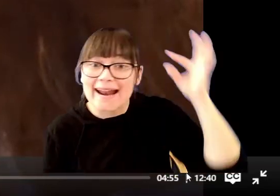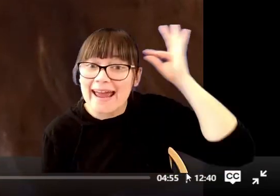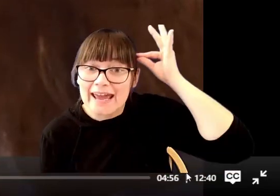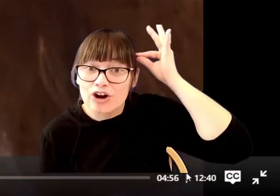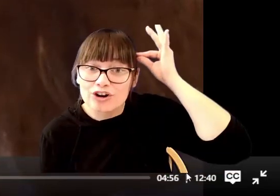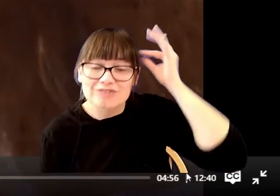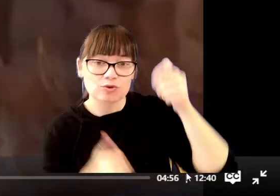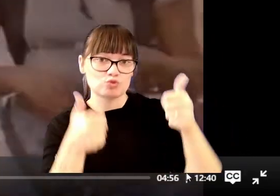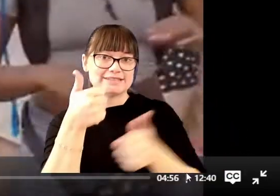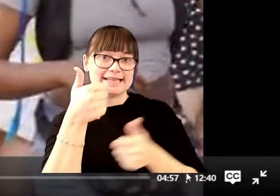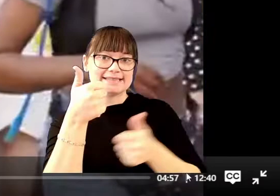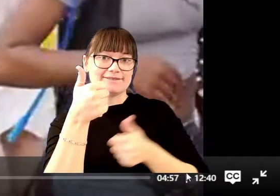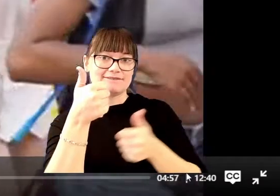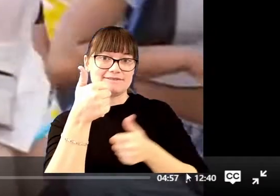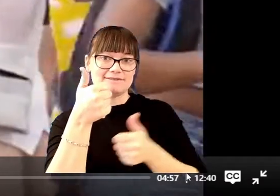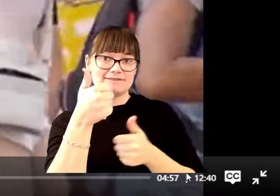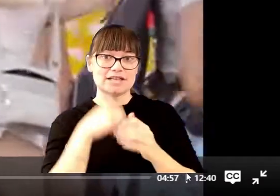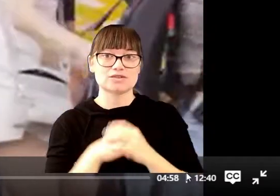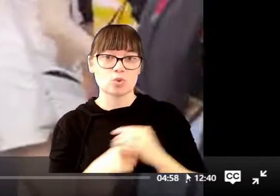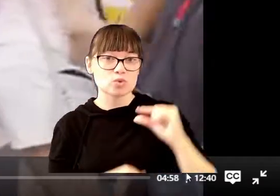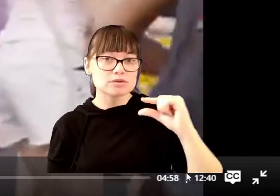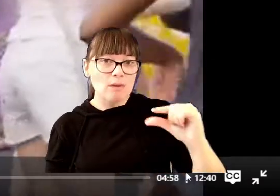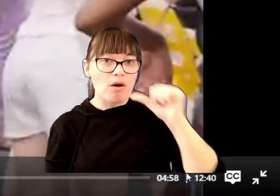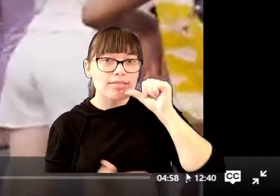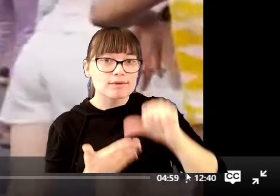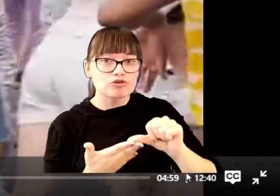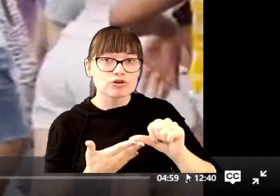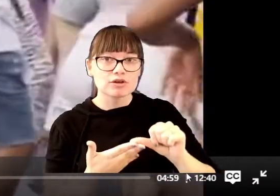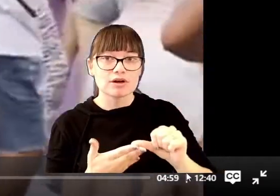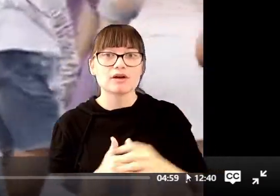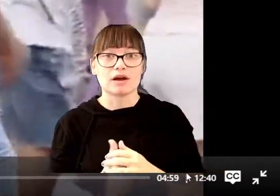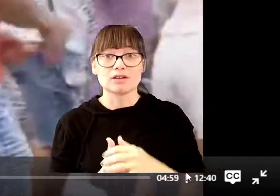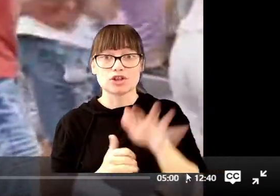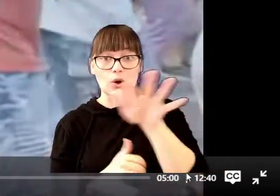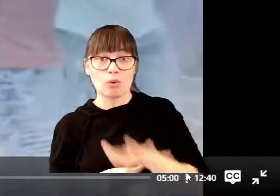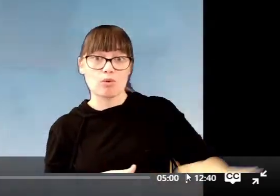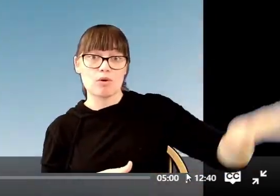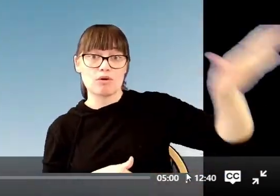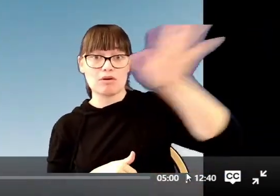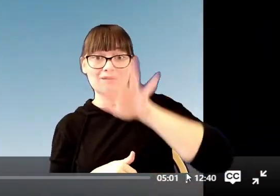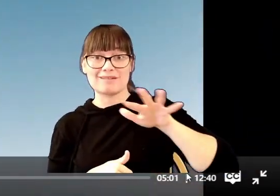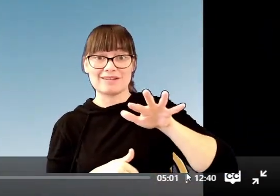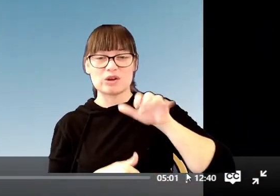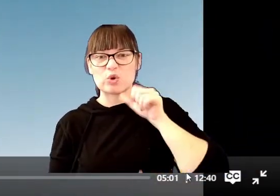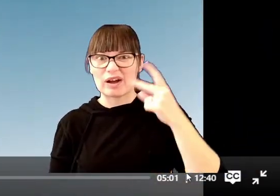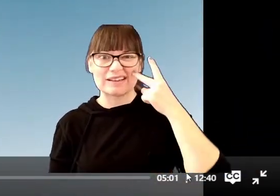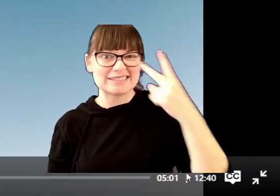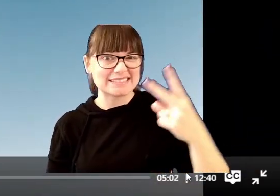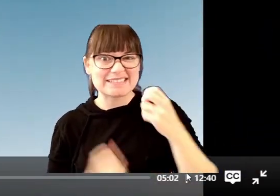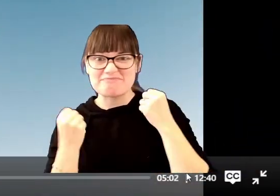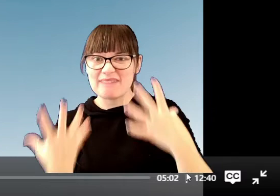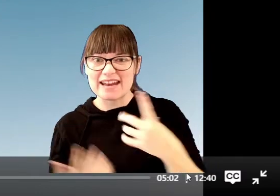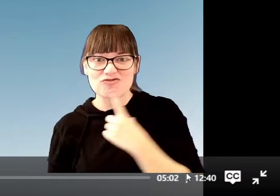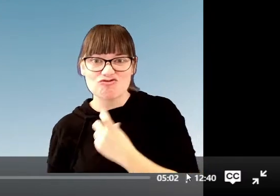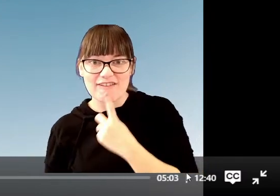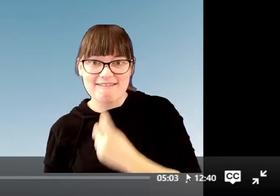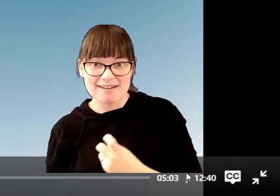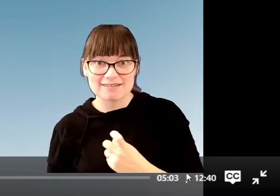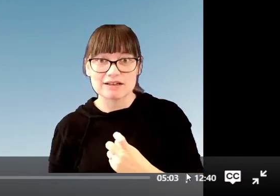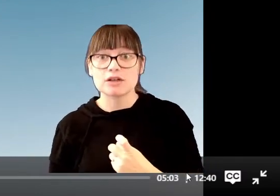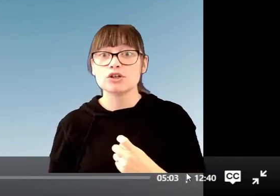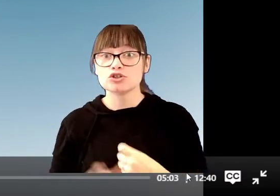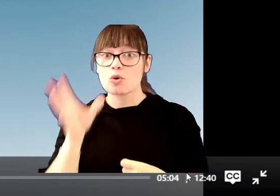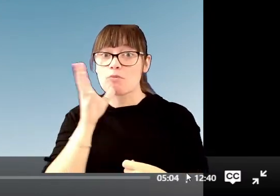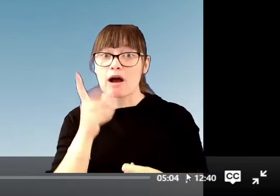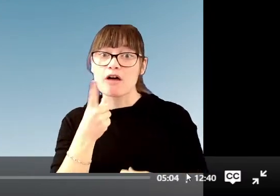so in a general population, you're not going to see as many people that have red hair, because if you have a redheaded mom and father who has